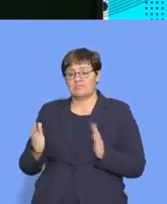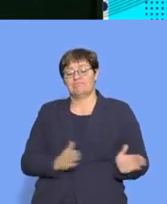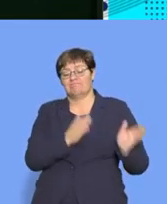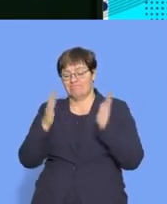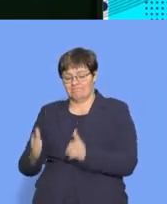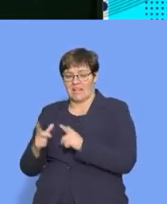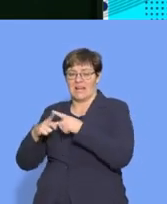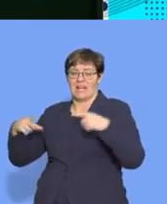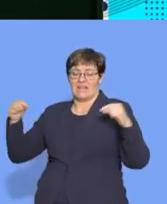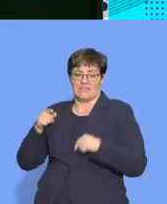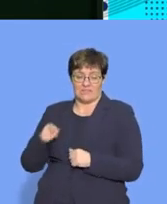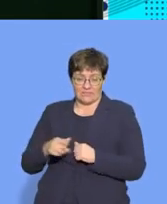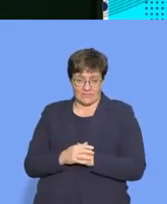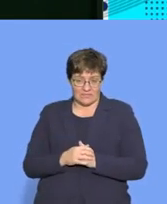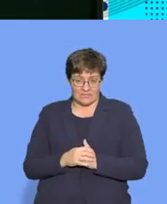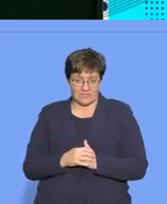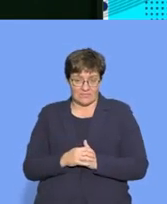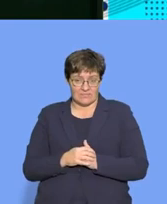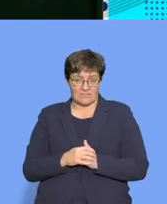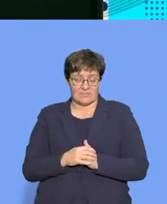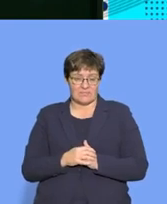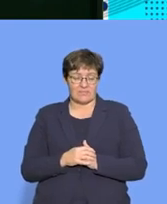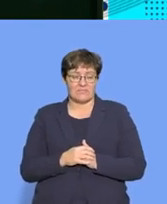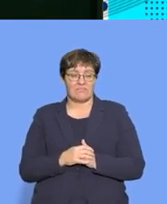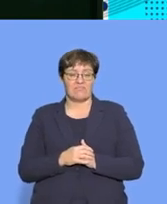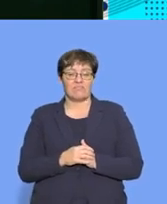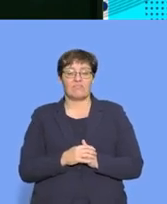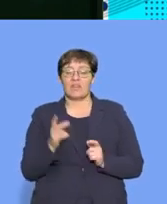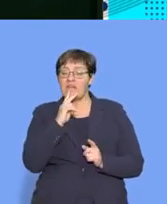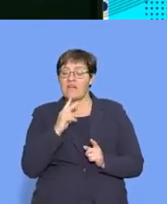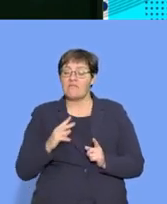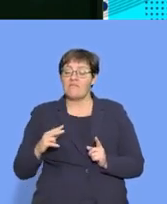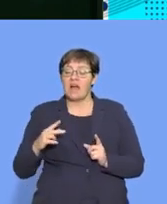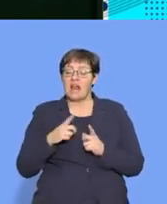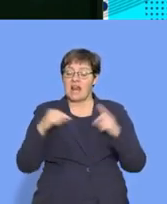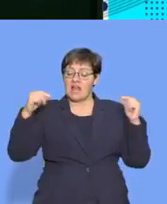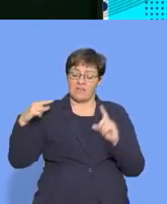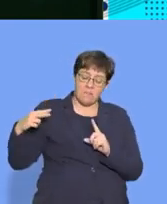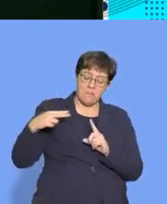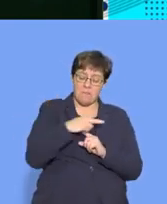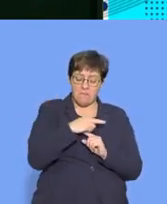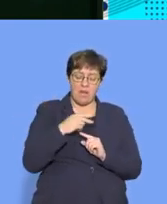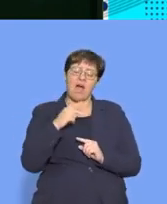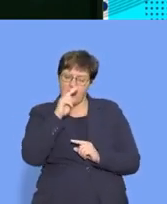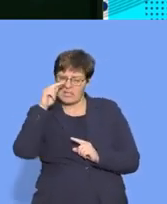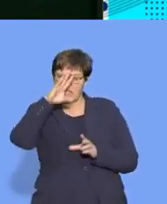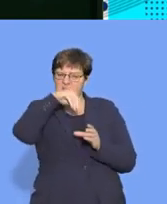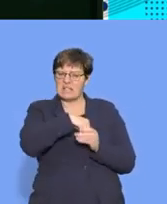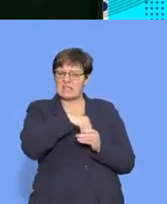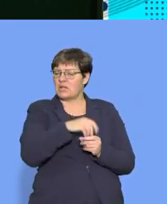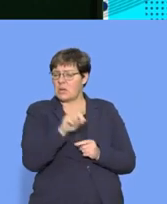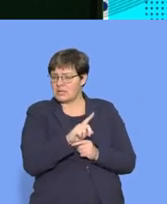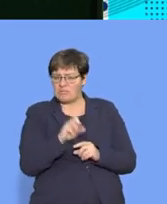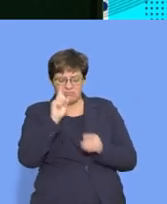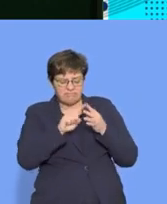segment, we're going to look at leaves. If you cut open a leaf, what do you actually